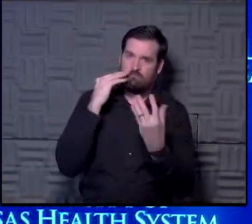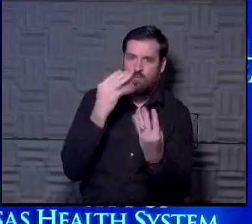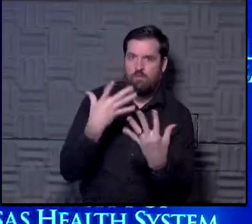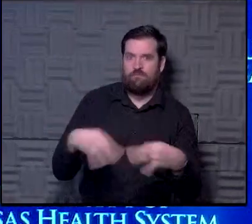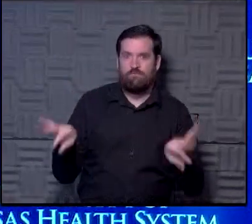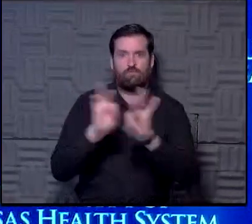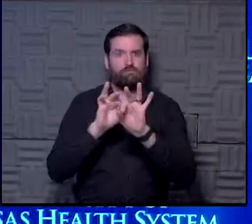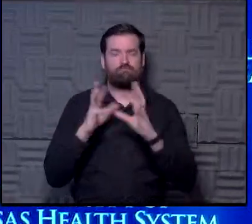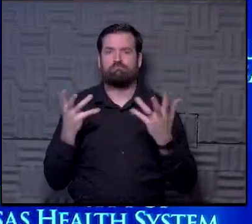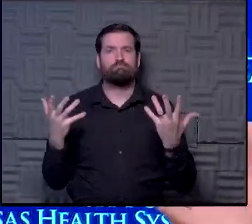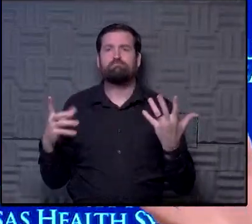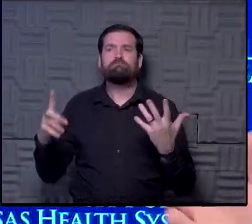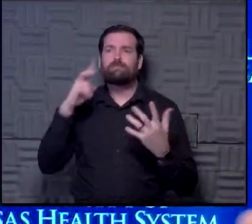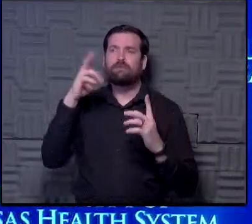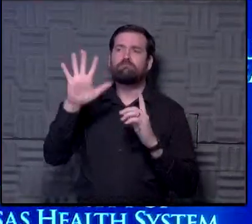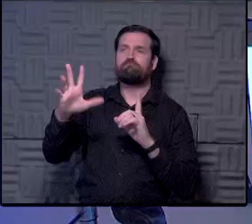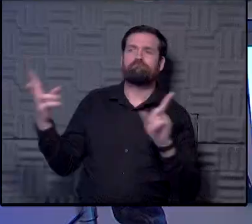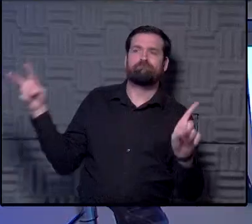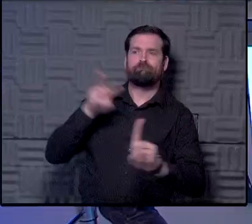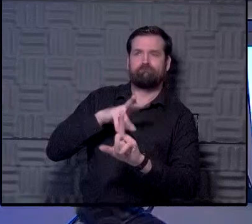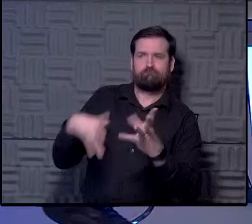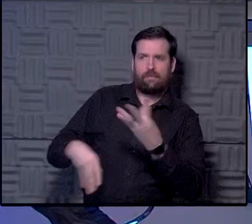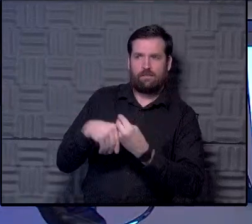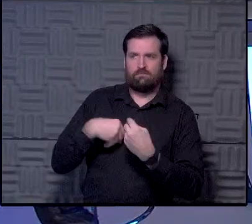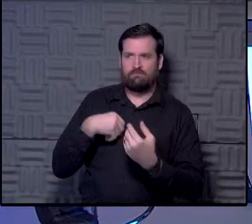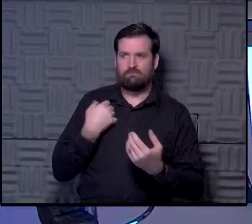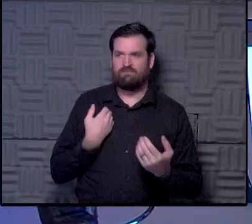that you have about it as you kind of look perspective to the 200